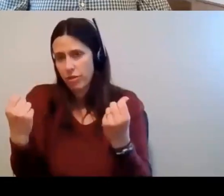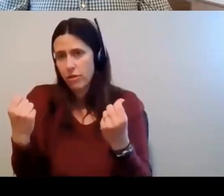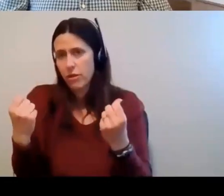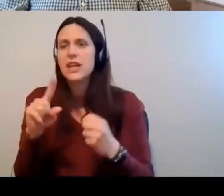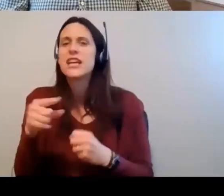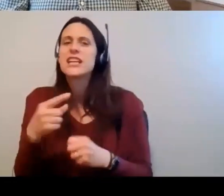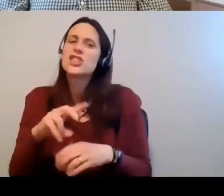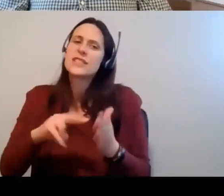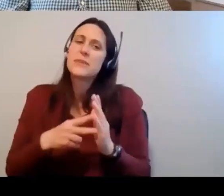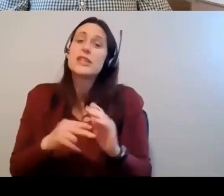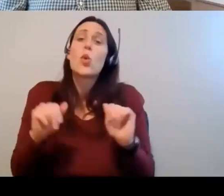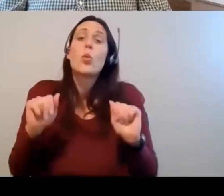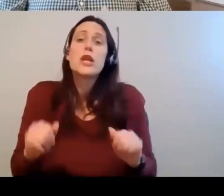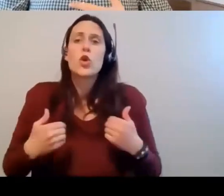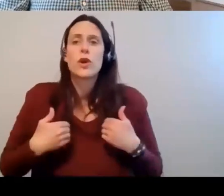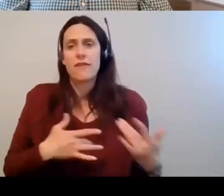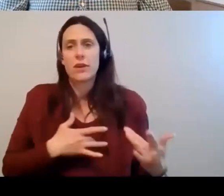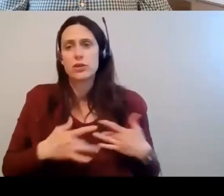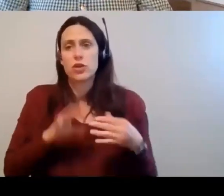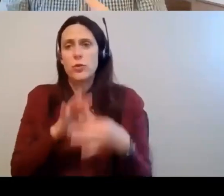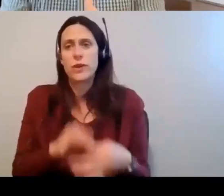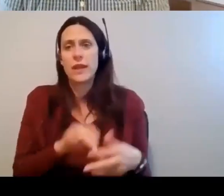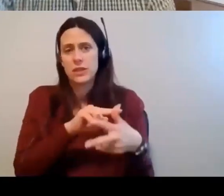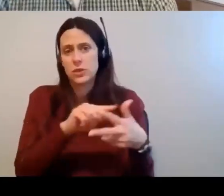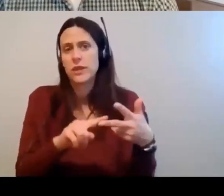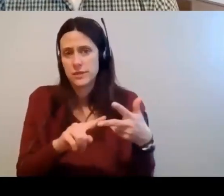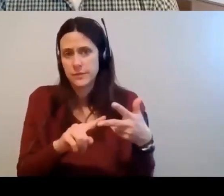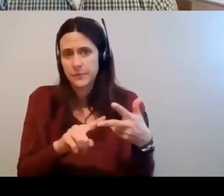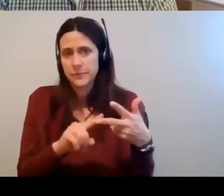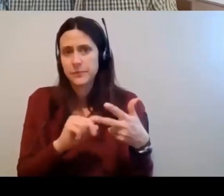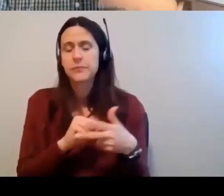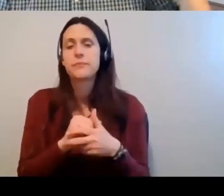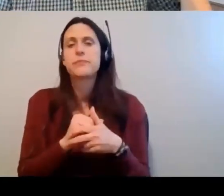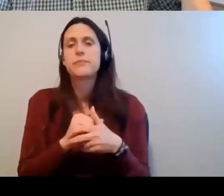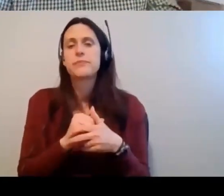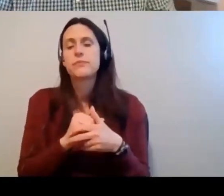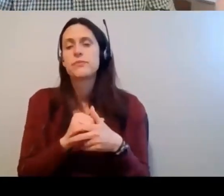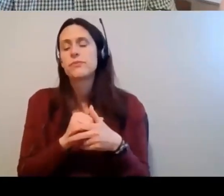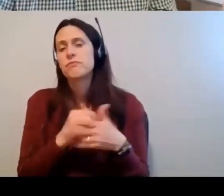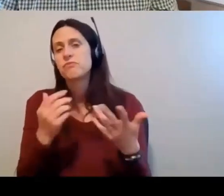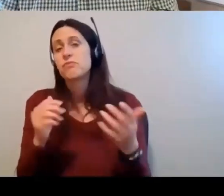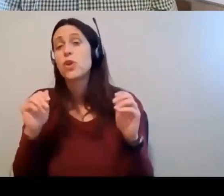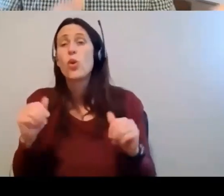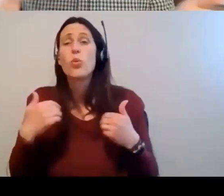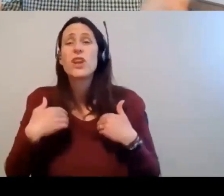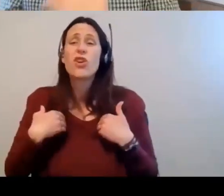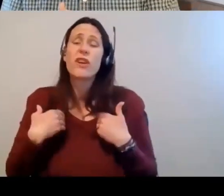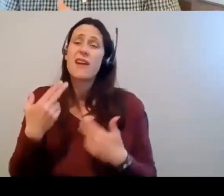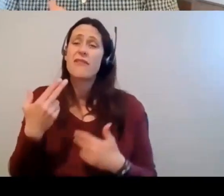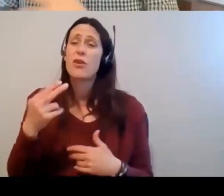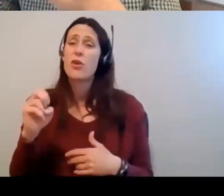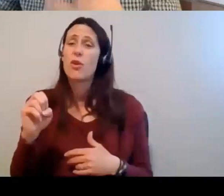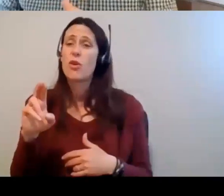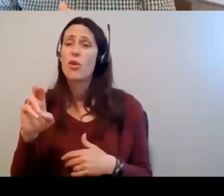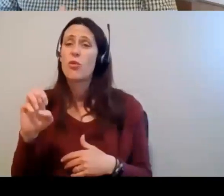predisposed to potentially have those concerns. Think about the idea of we can have heredity for certain conditions, but without